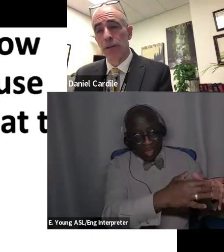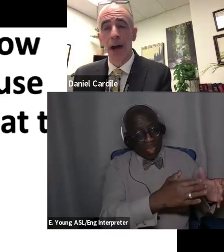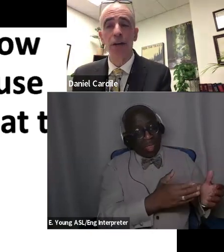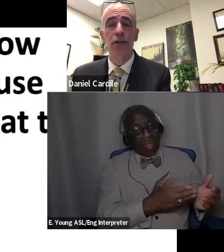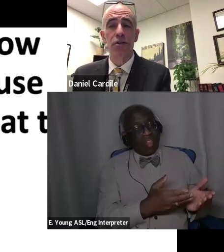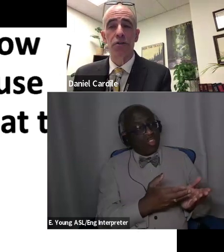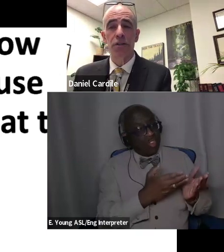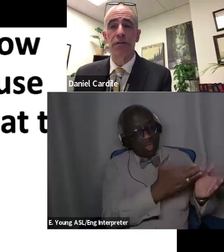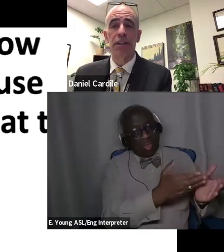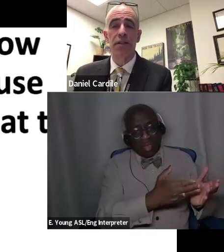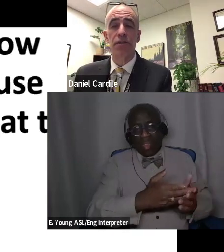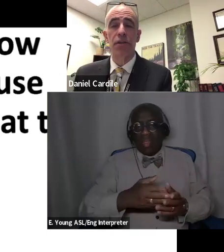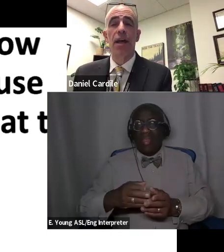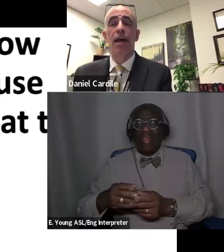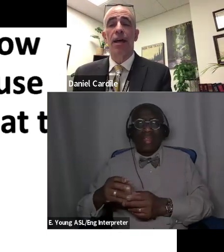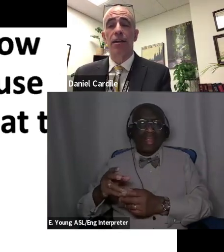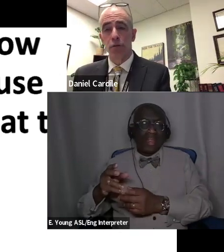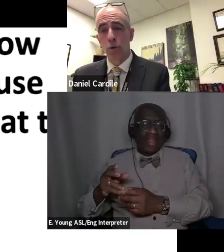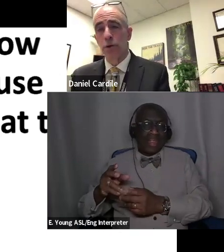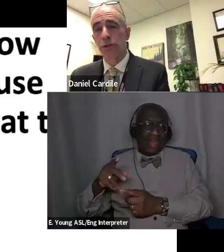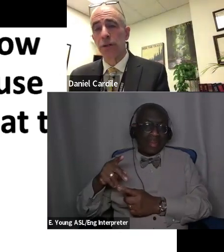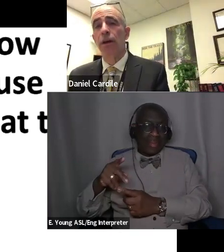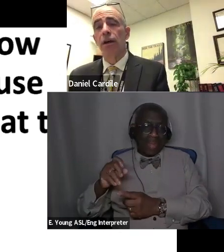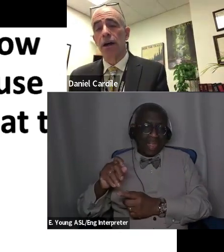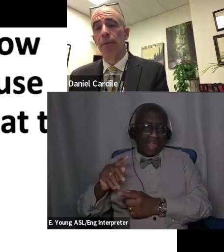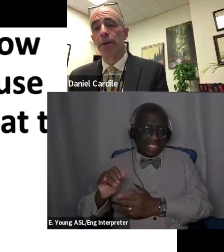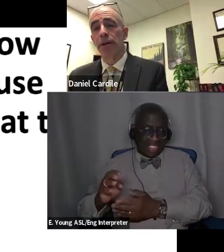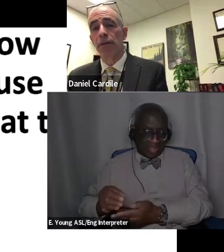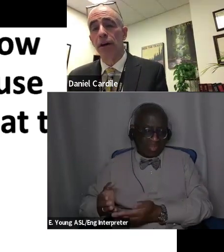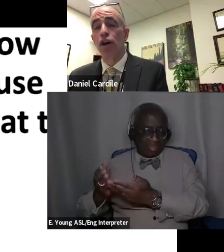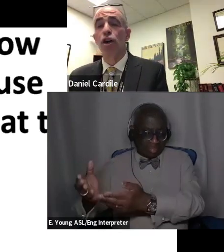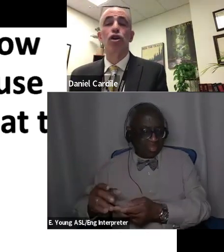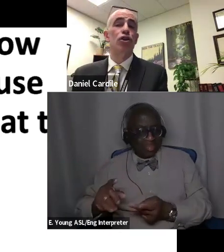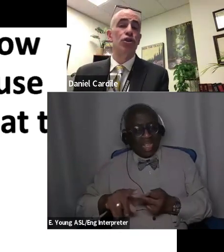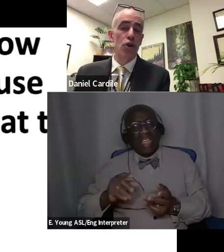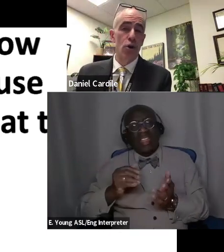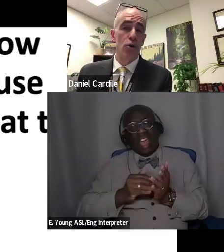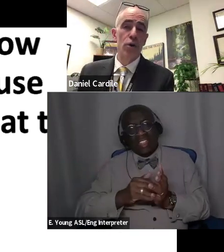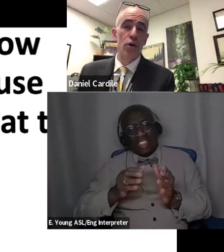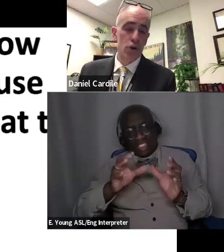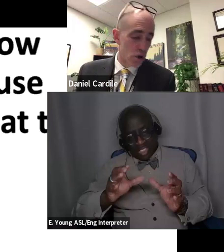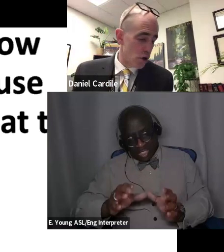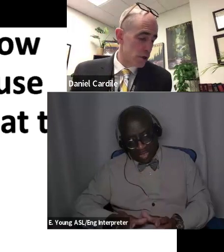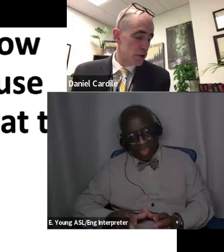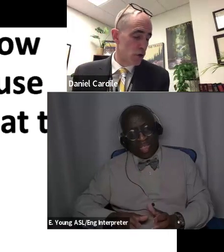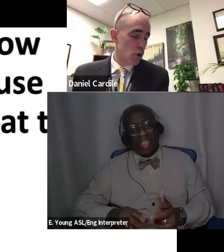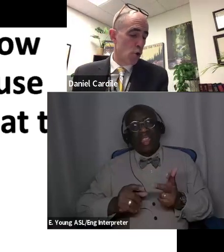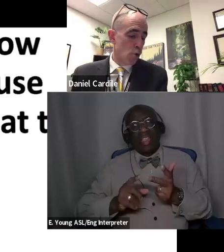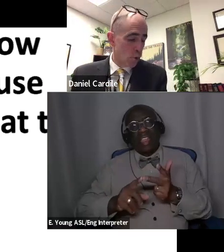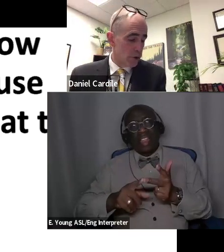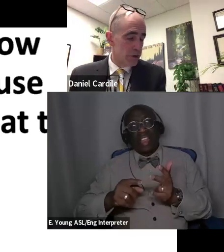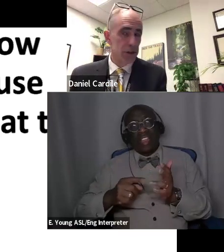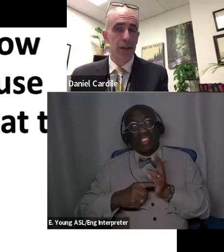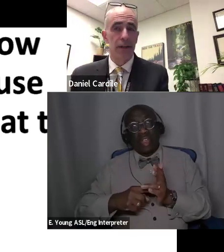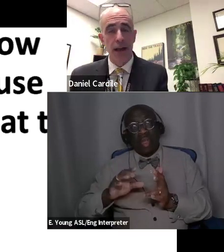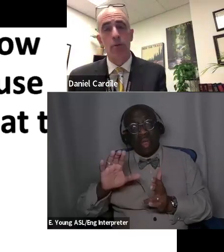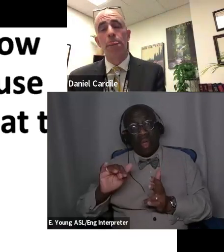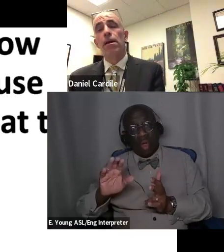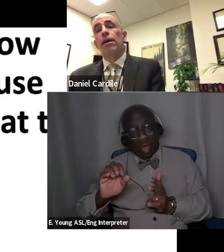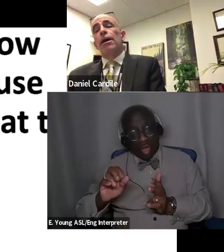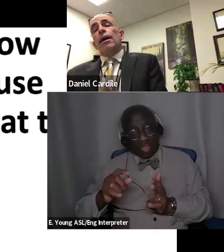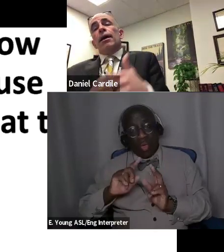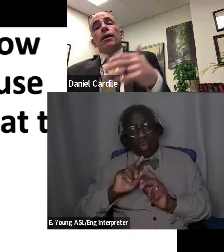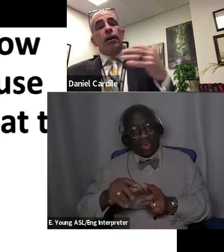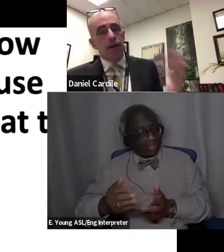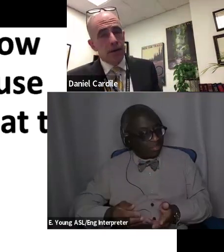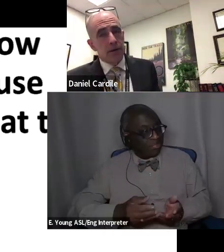of the doctor's certificates, and of course, a copy of the show cause orders. Now,